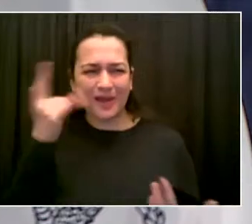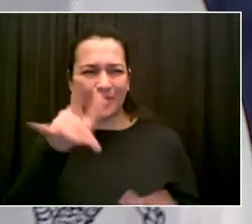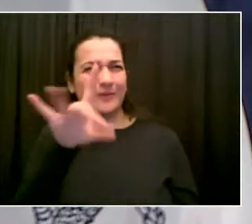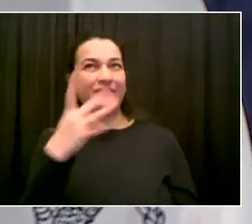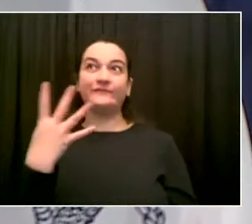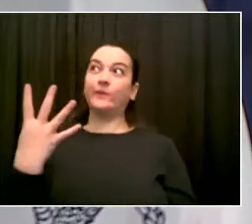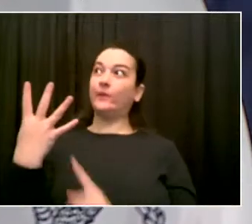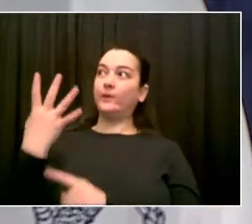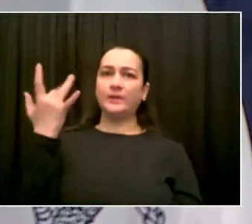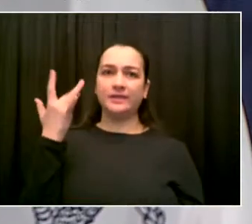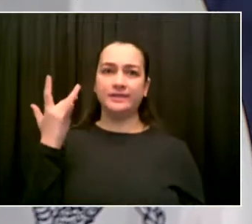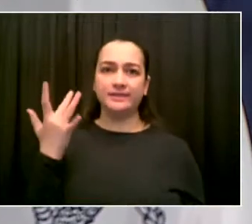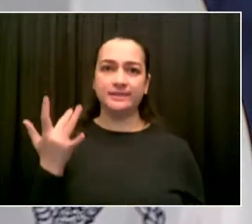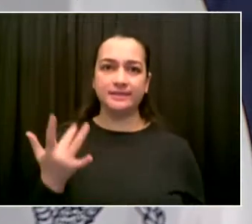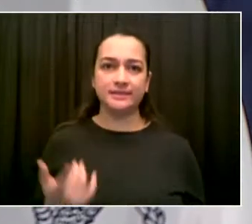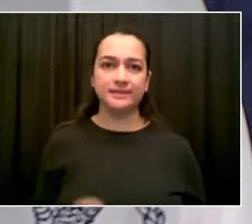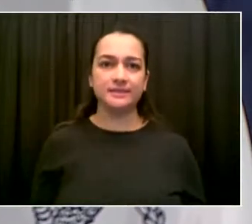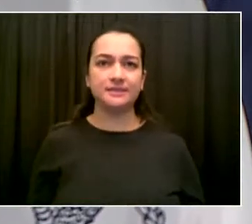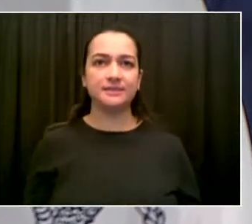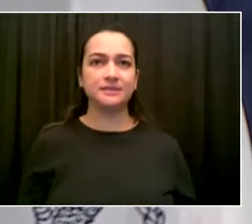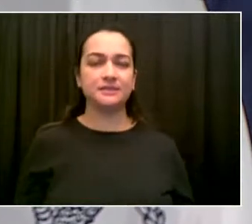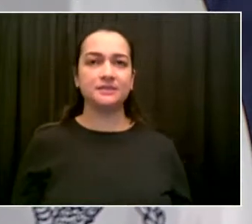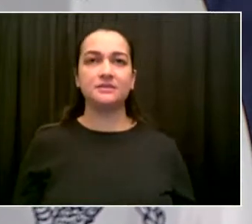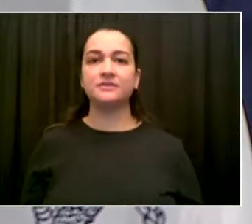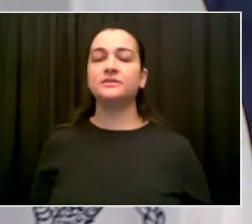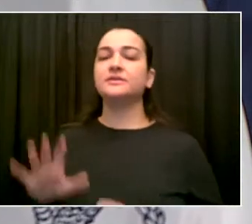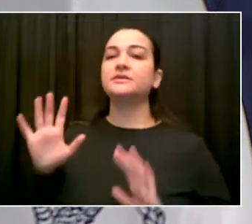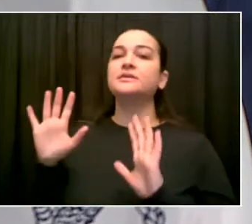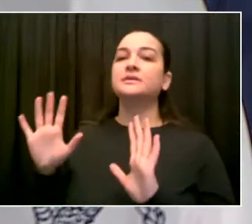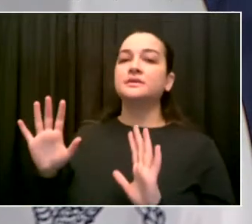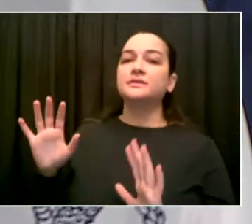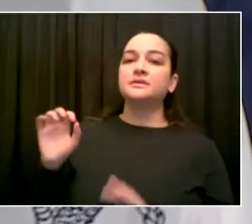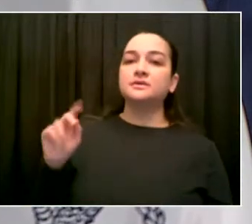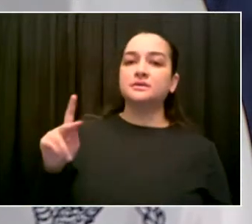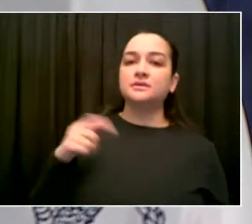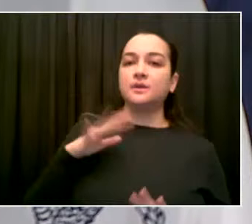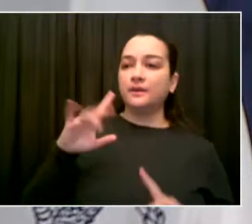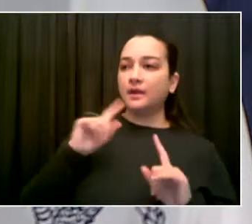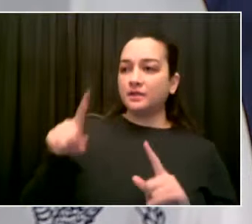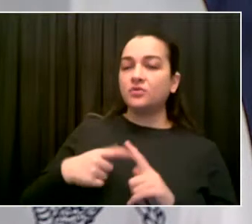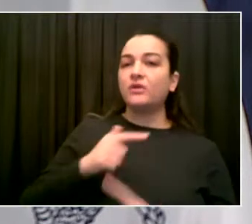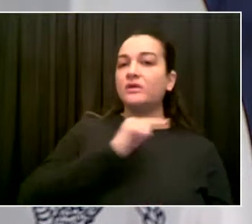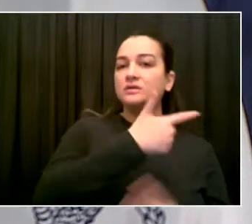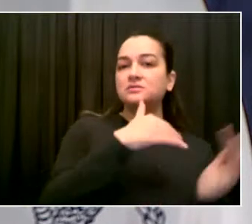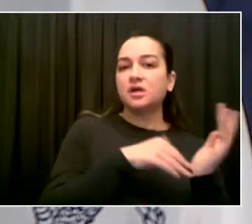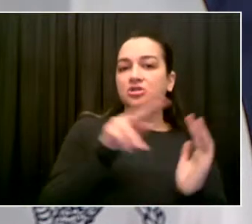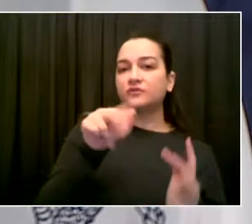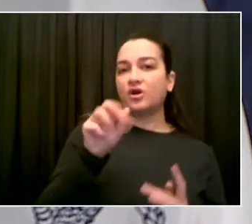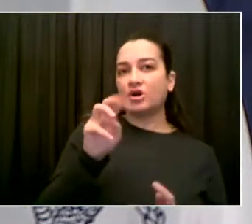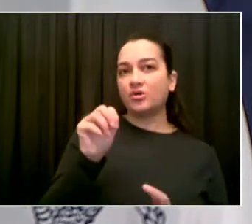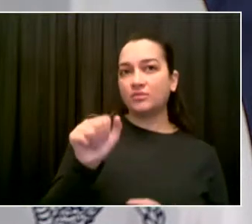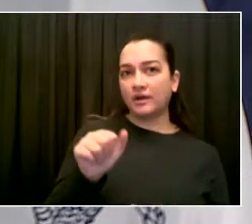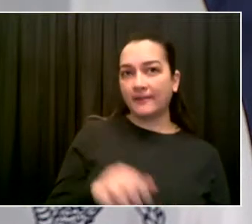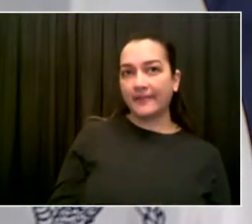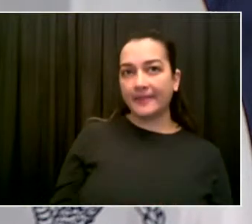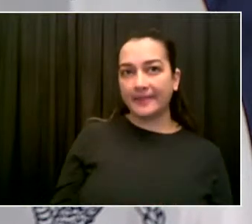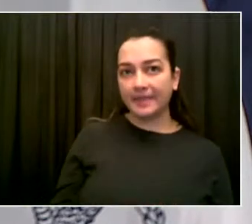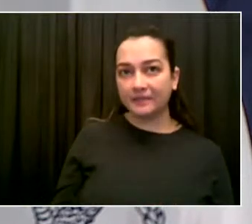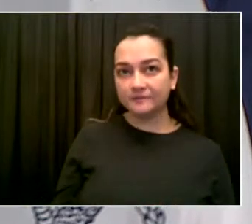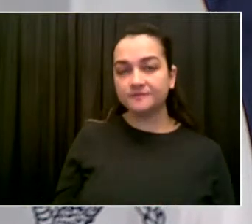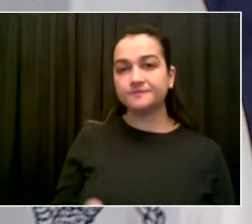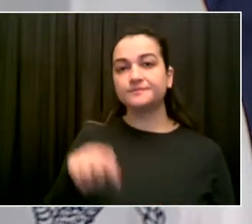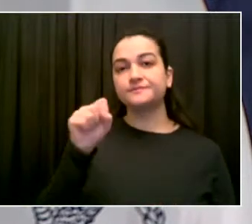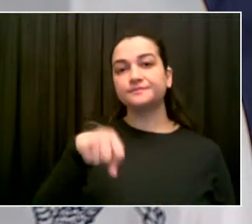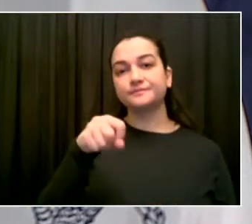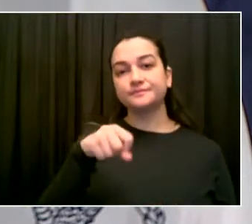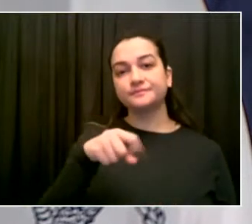Our standard was arguably the most conservative in the nation, and served well, but